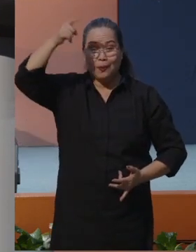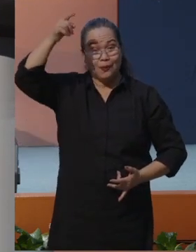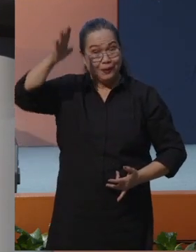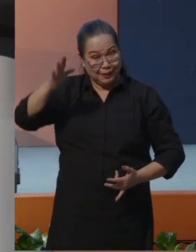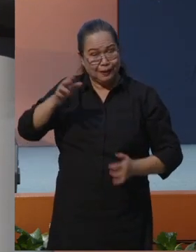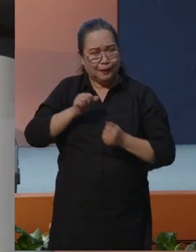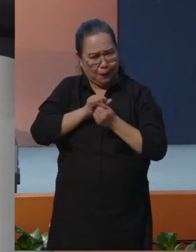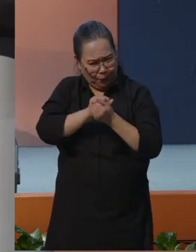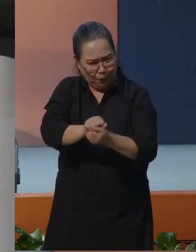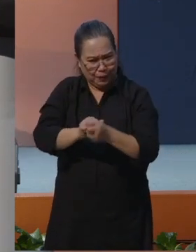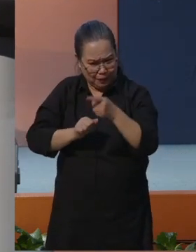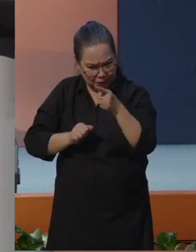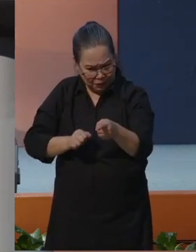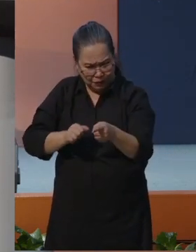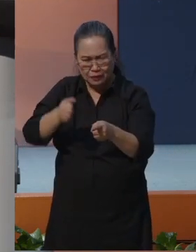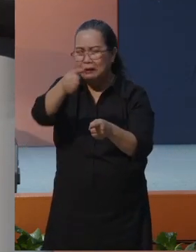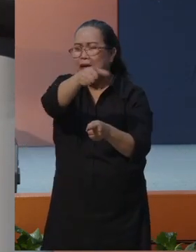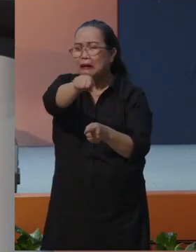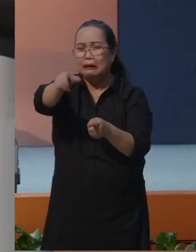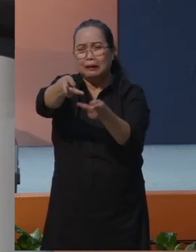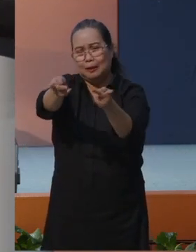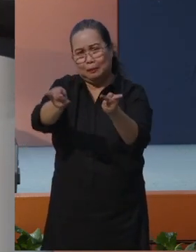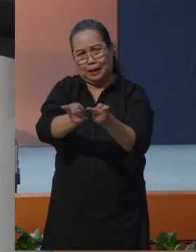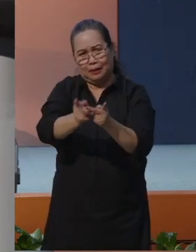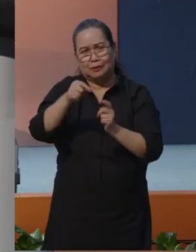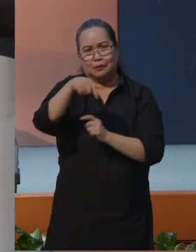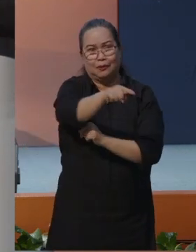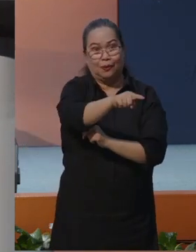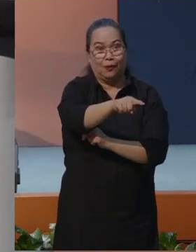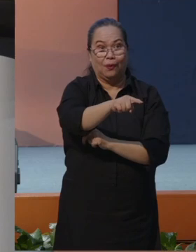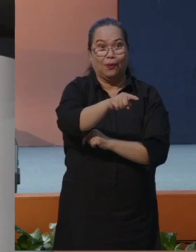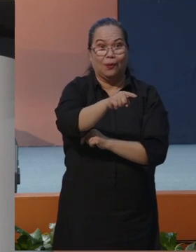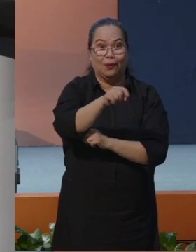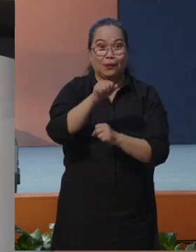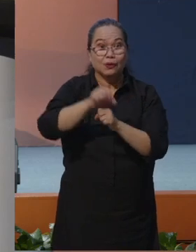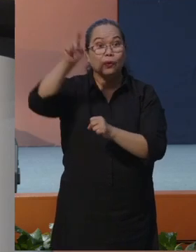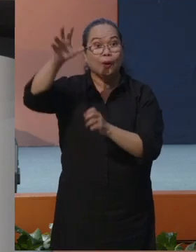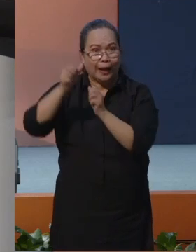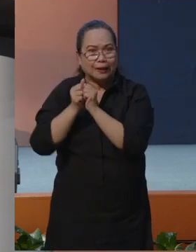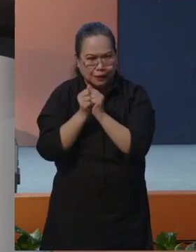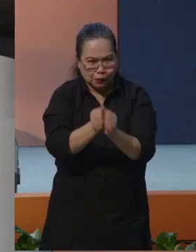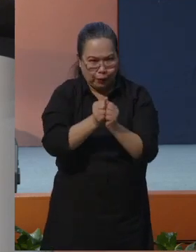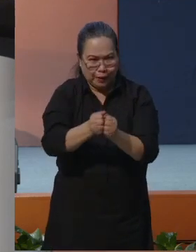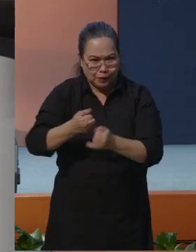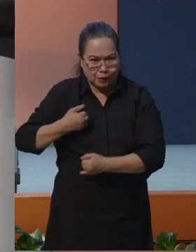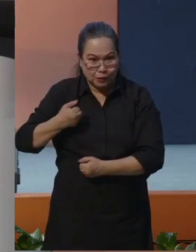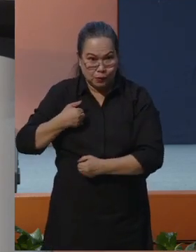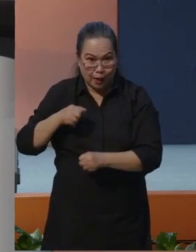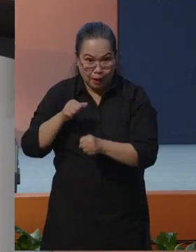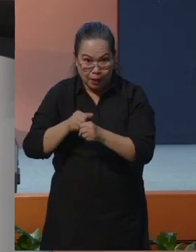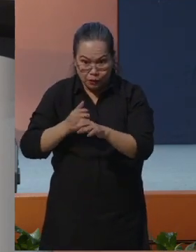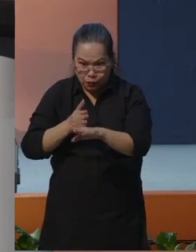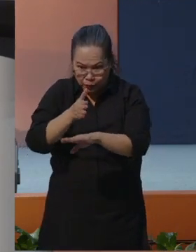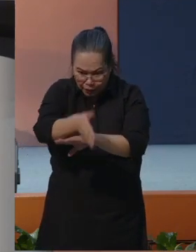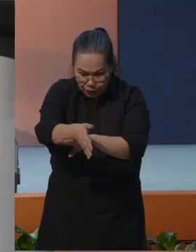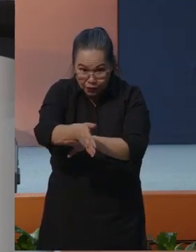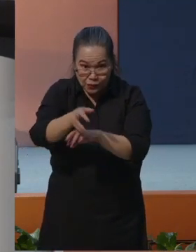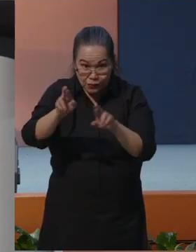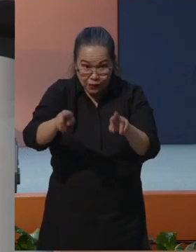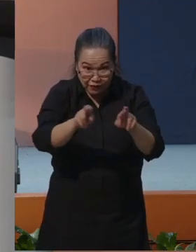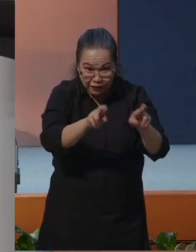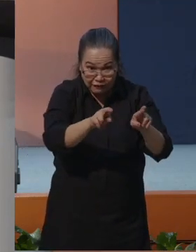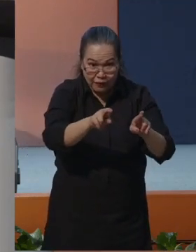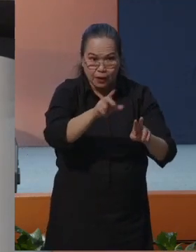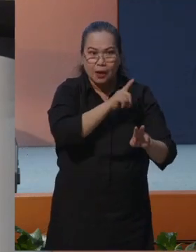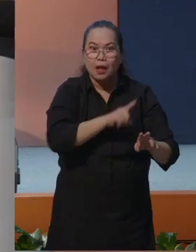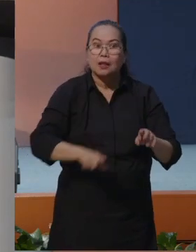is with you wherever you go. Sa chapter 3, verse 7, nung tatawid na sila sa Jordan, ang sabi niya, the